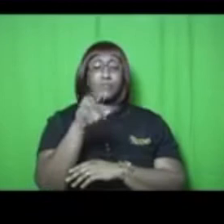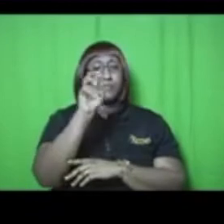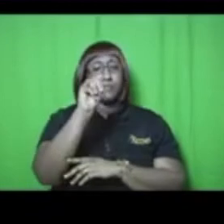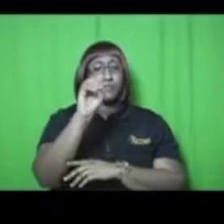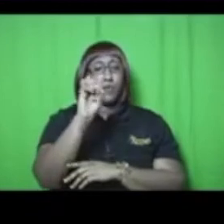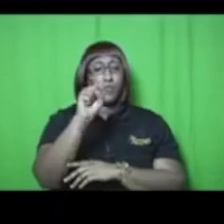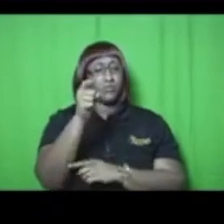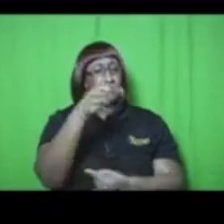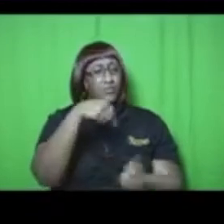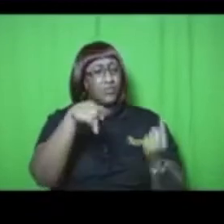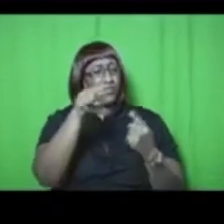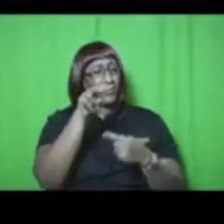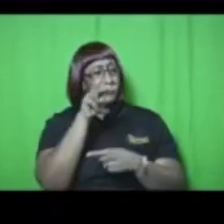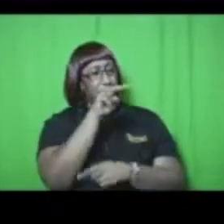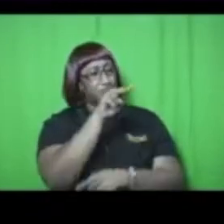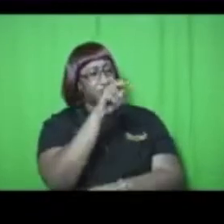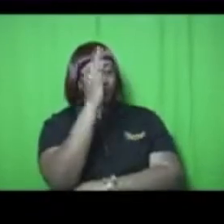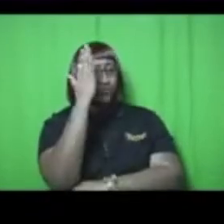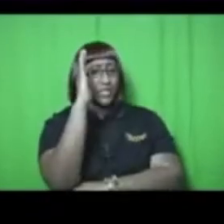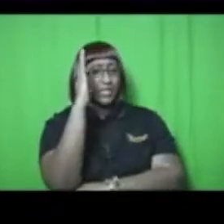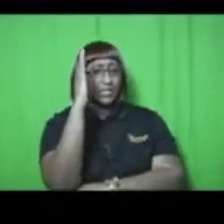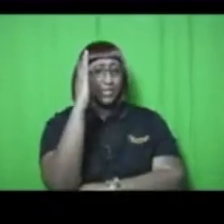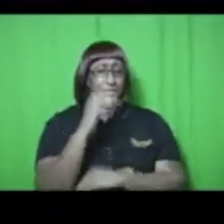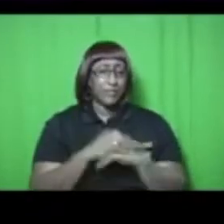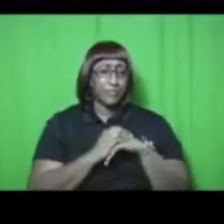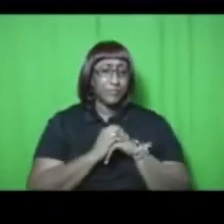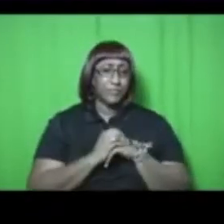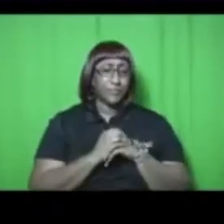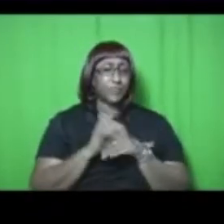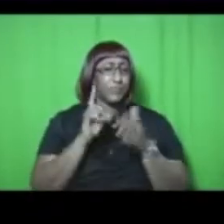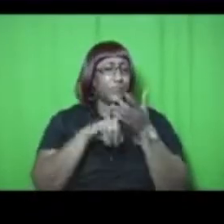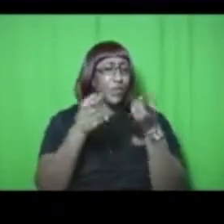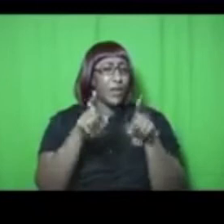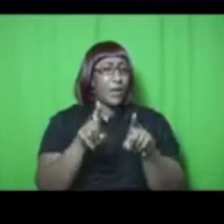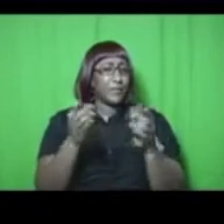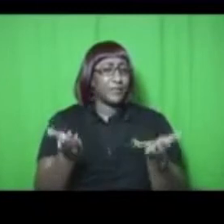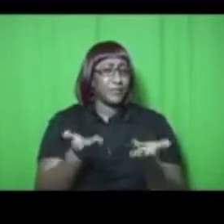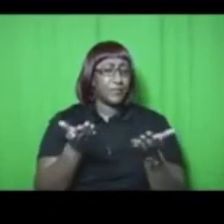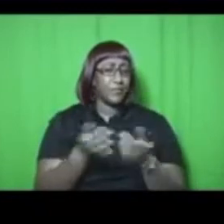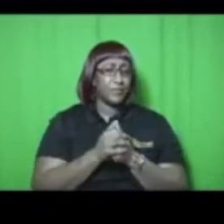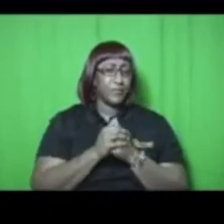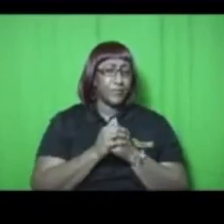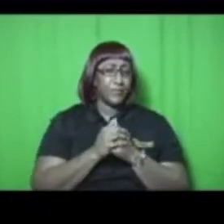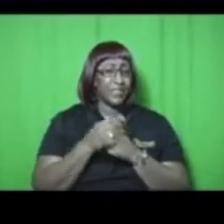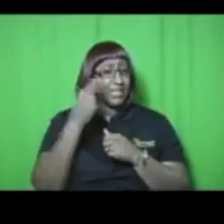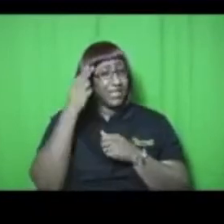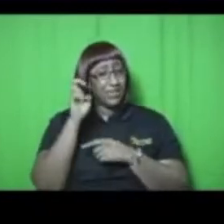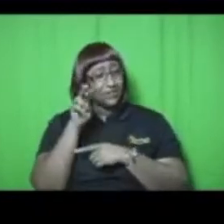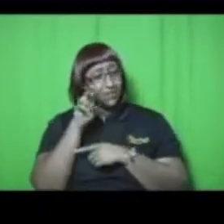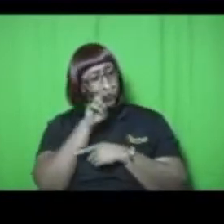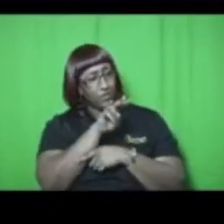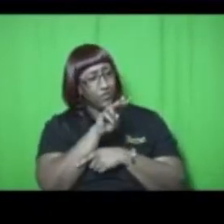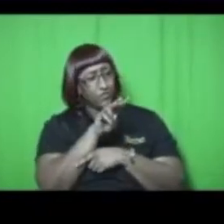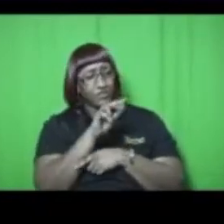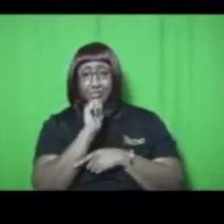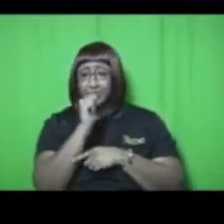around and looked at the bush. Here's what happened. He looked at the bush, but